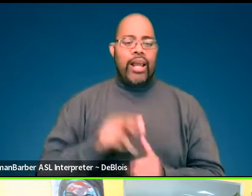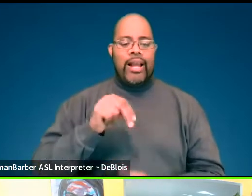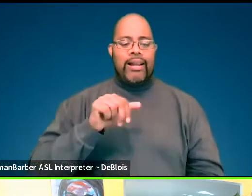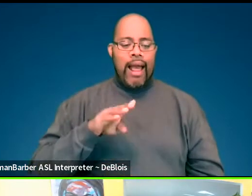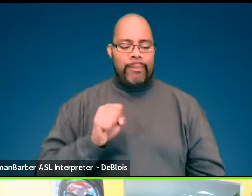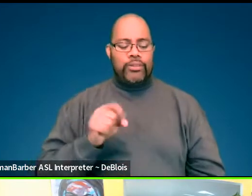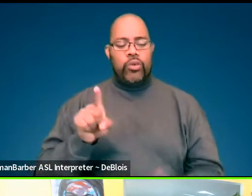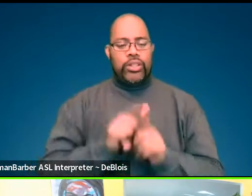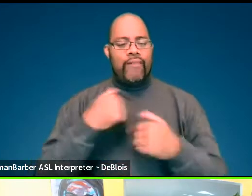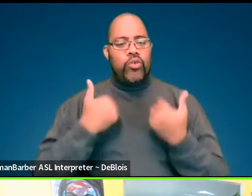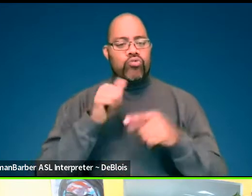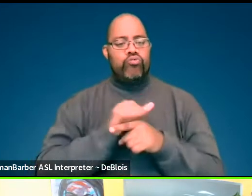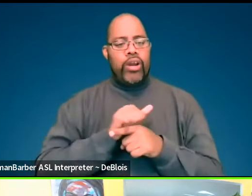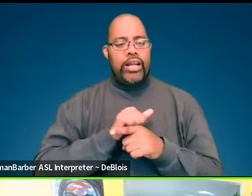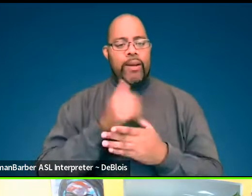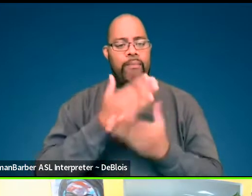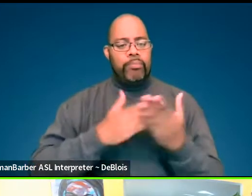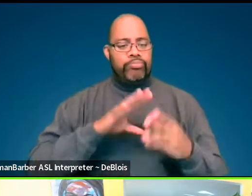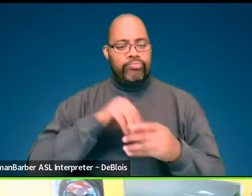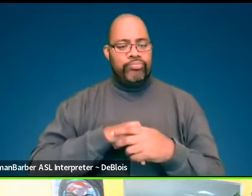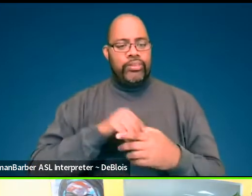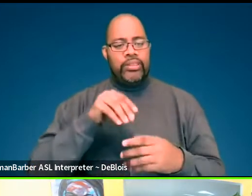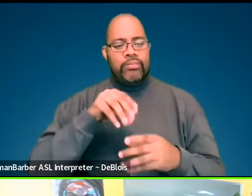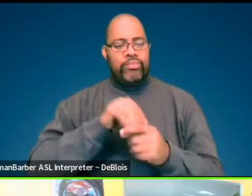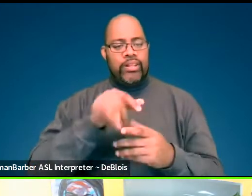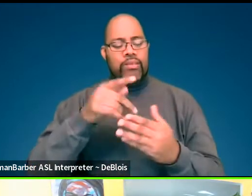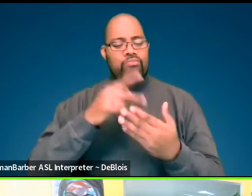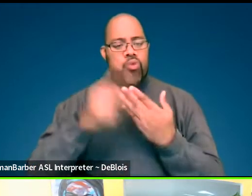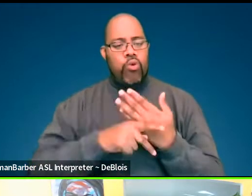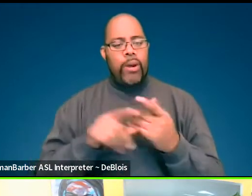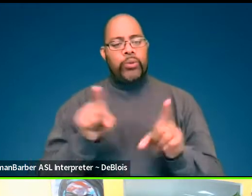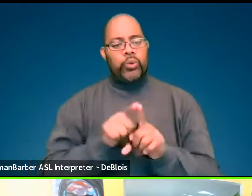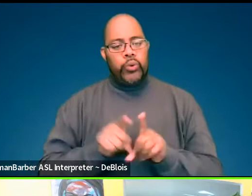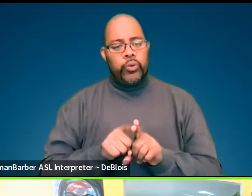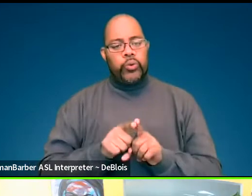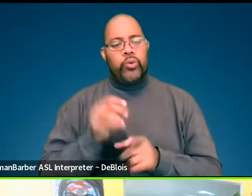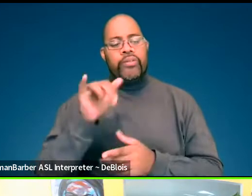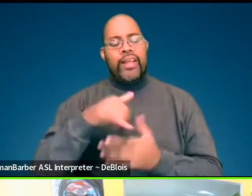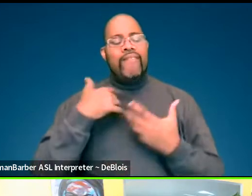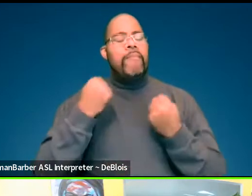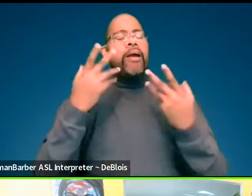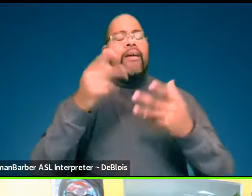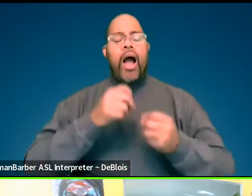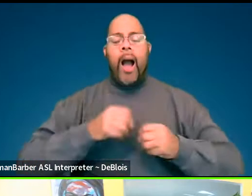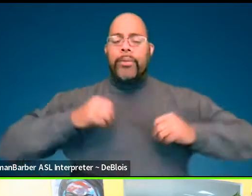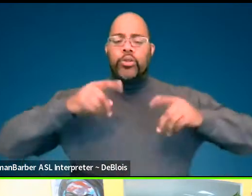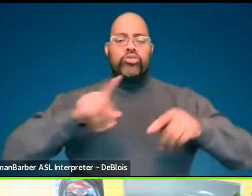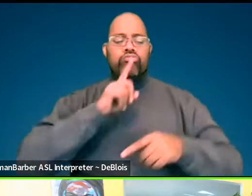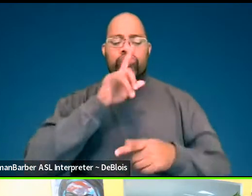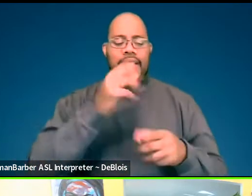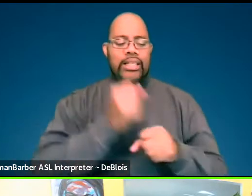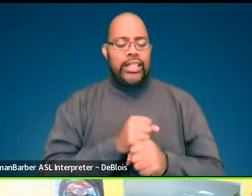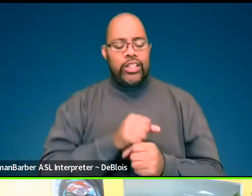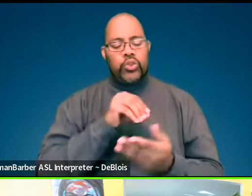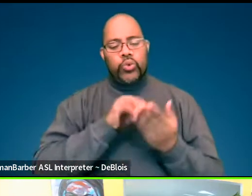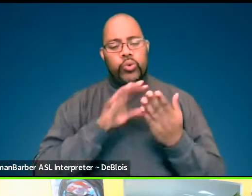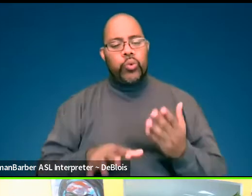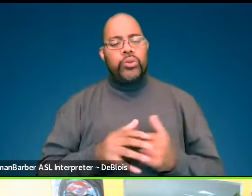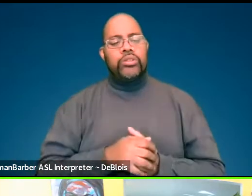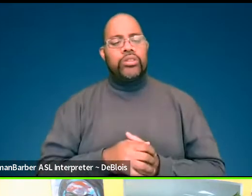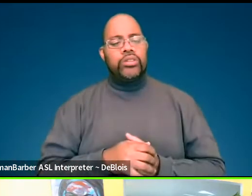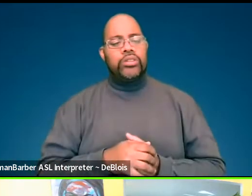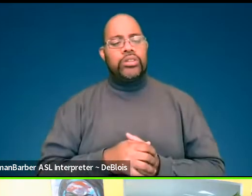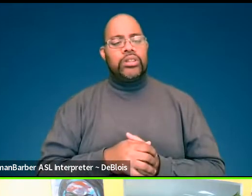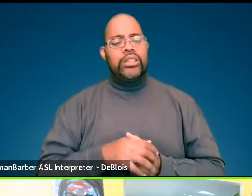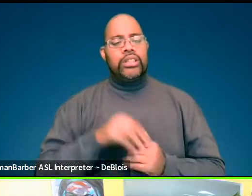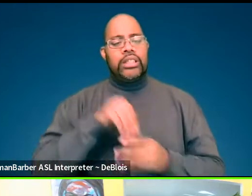also has youth training components in their programming as well. So there are lots of opportunities to really get students